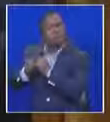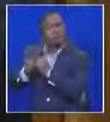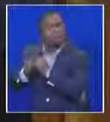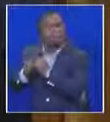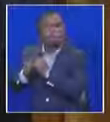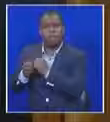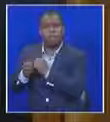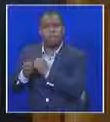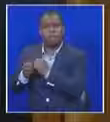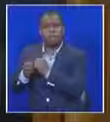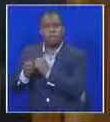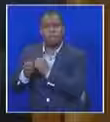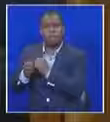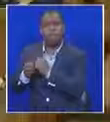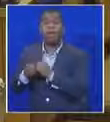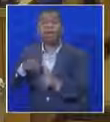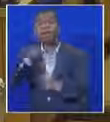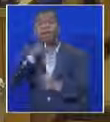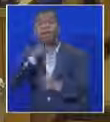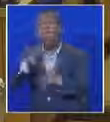therefore,